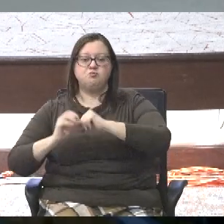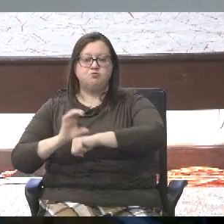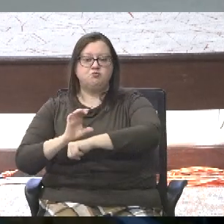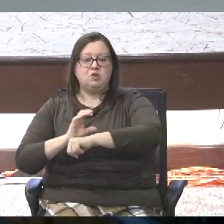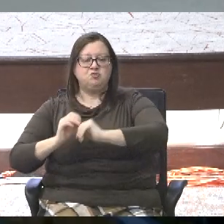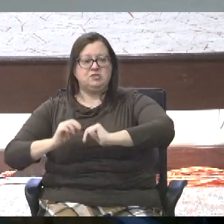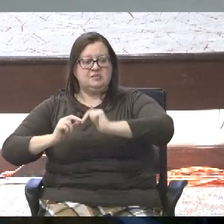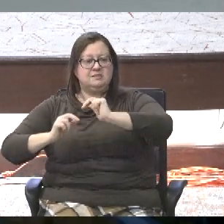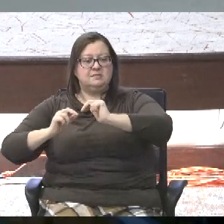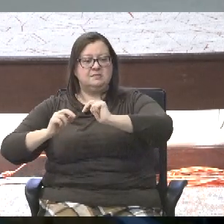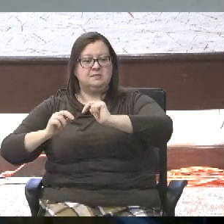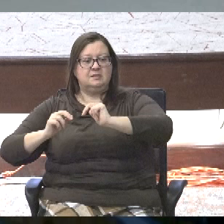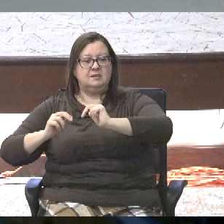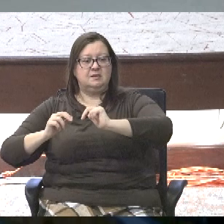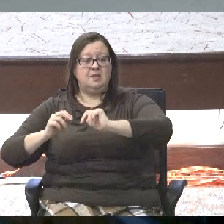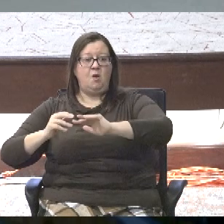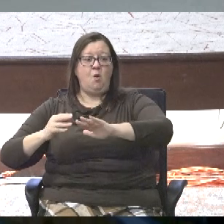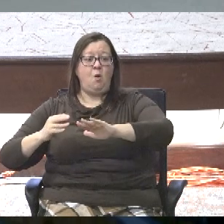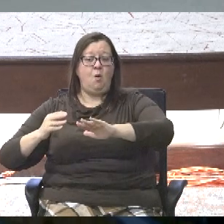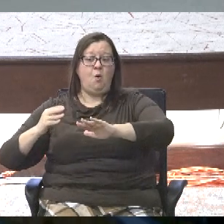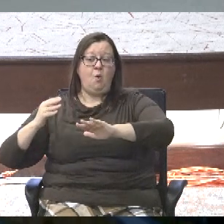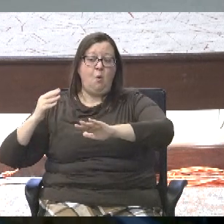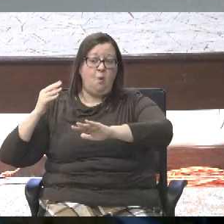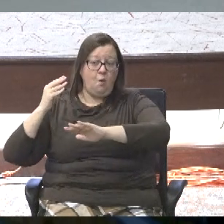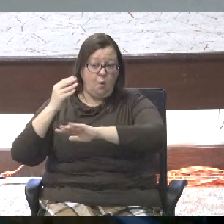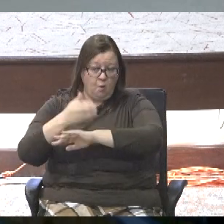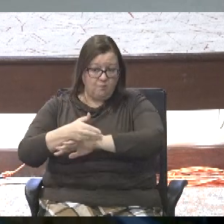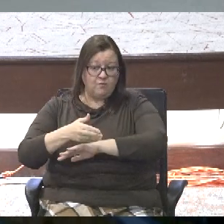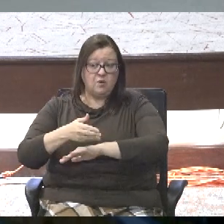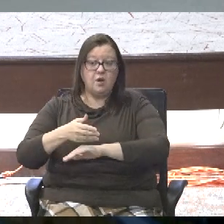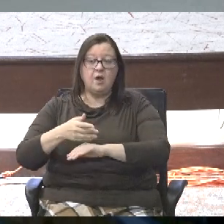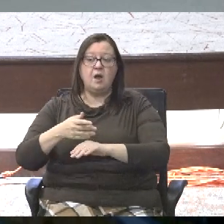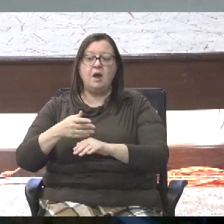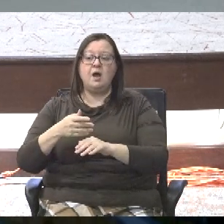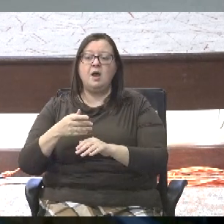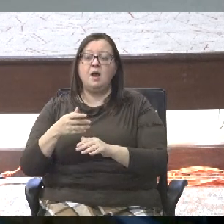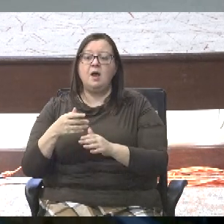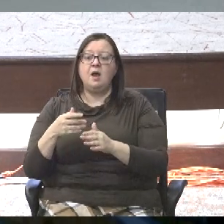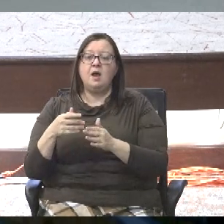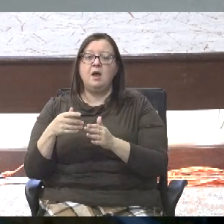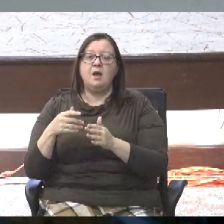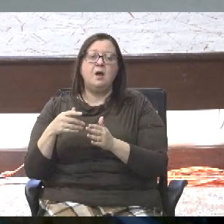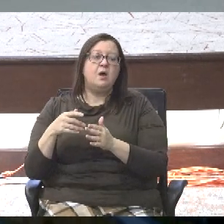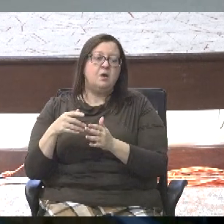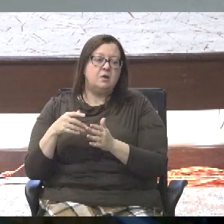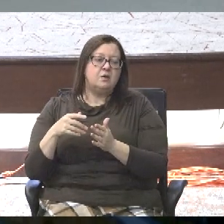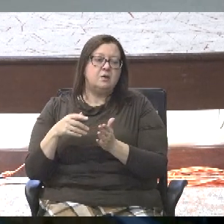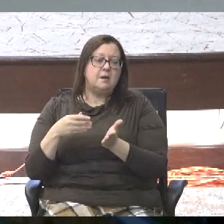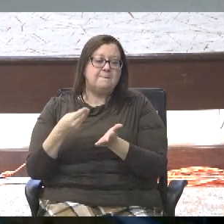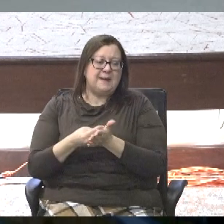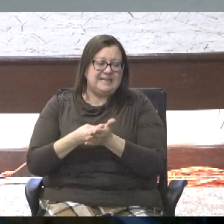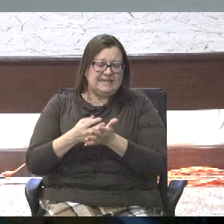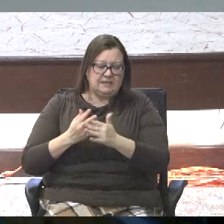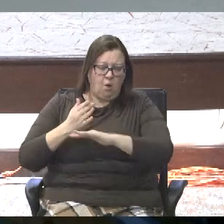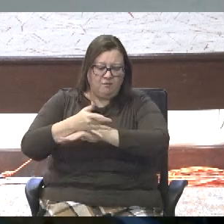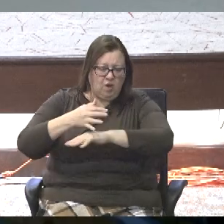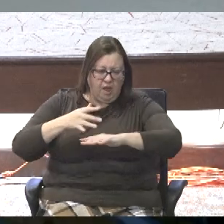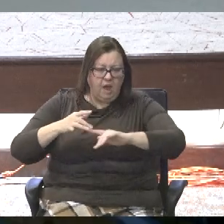million under budget. So it's nice to have a little contingency as we work through renovation of a building that's got some age to